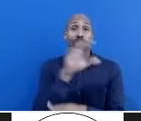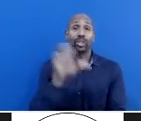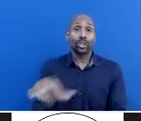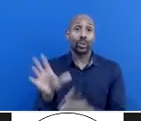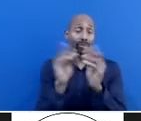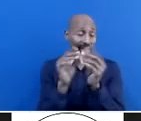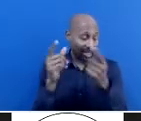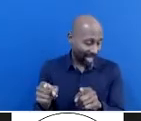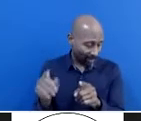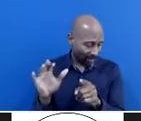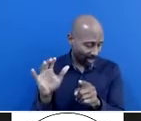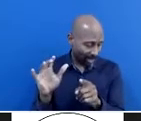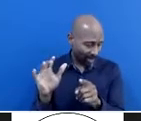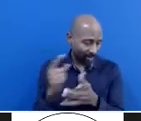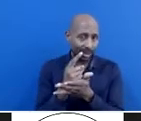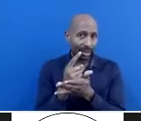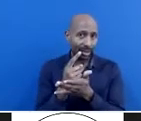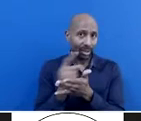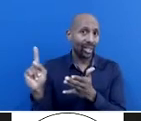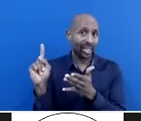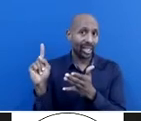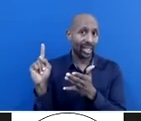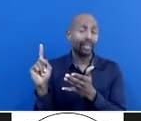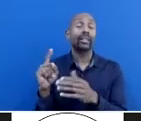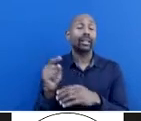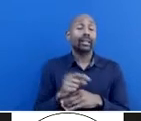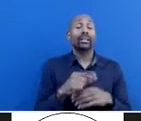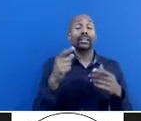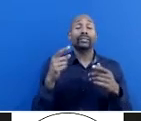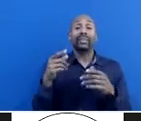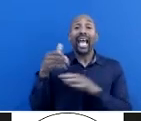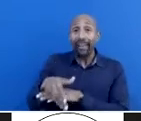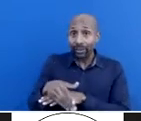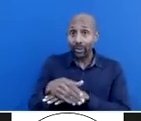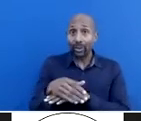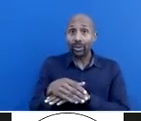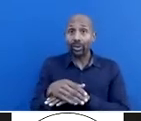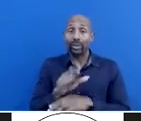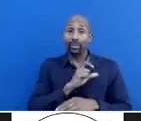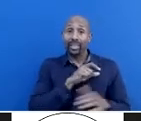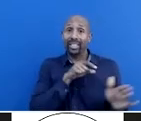was a week or two after George Floyd was murdered, right?